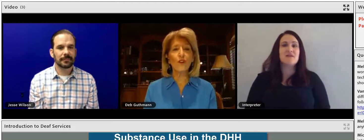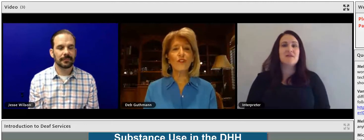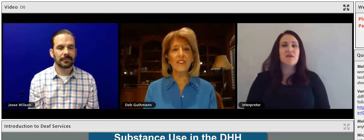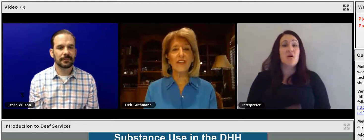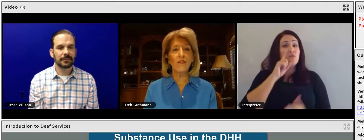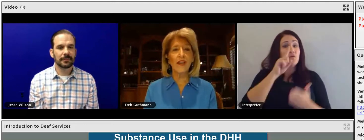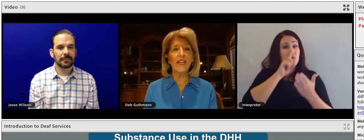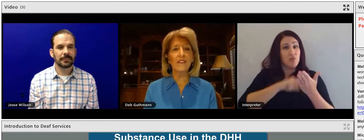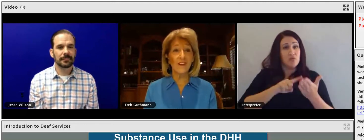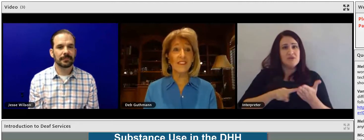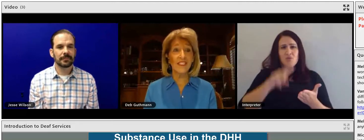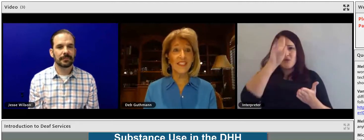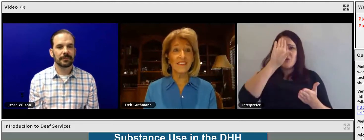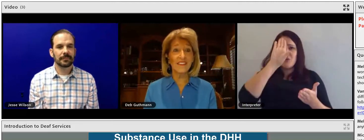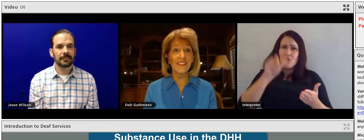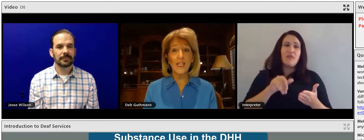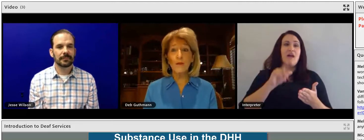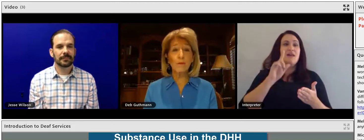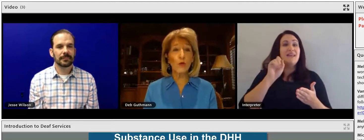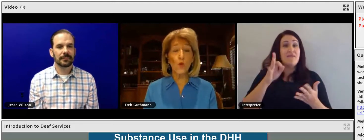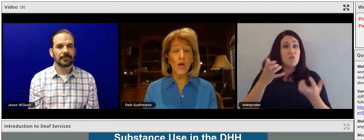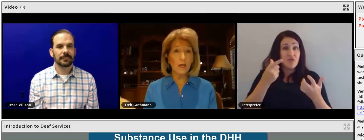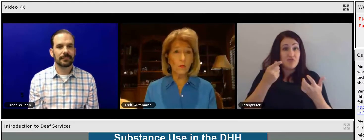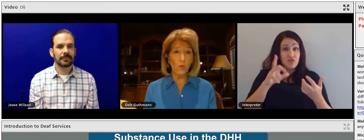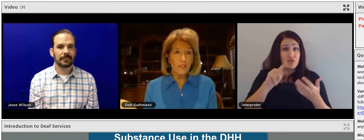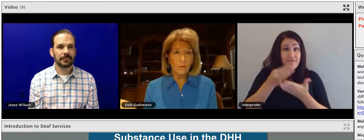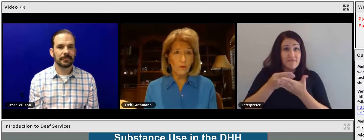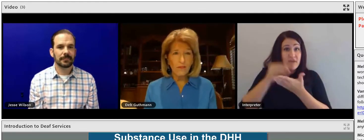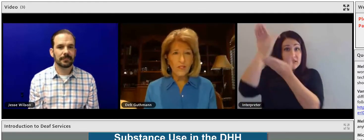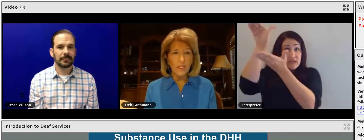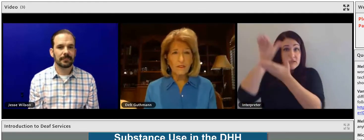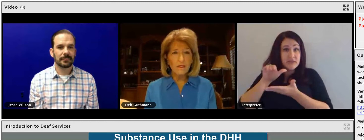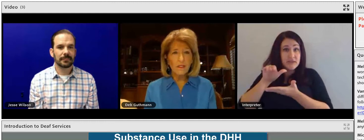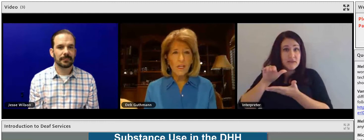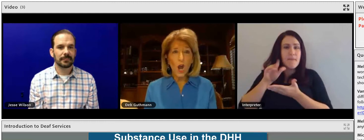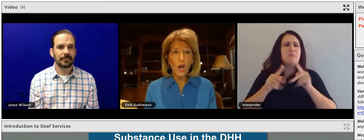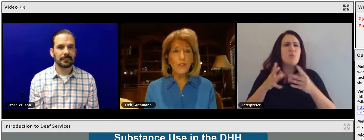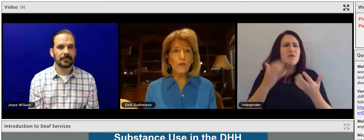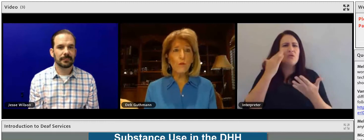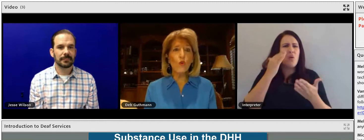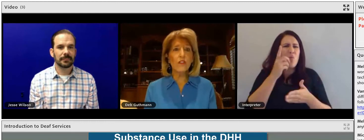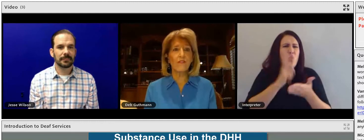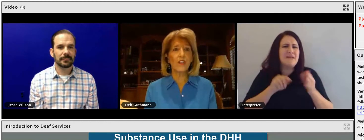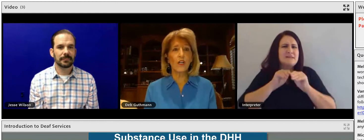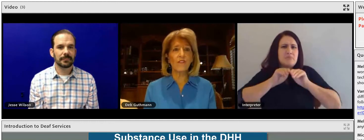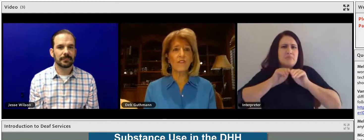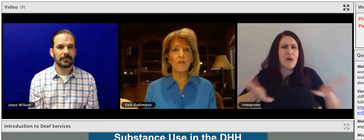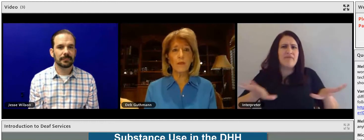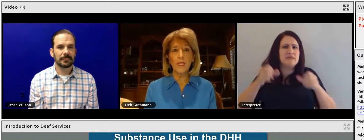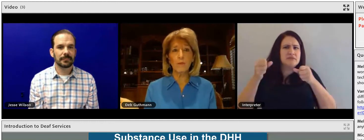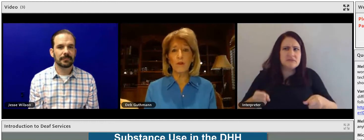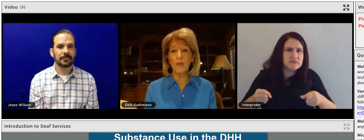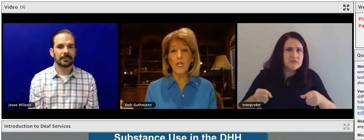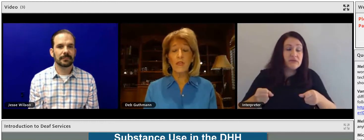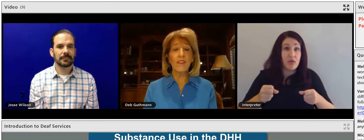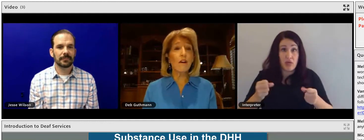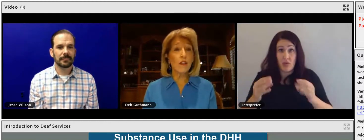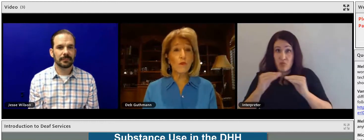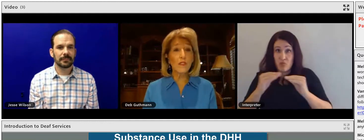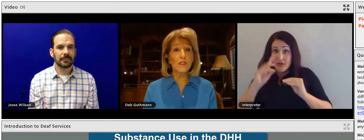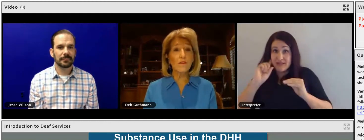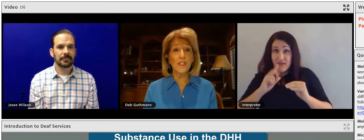we know that in order to get grant funding, people want to know what's the prevalence. Are there more deaf and hard of